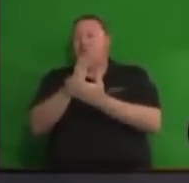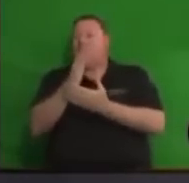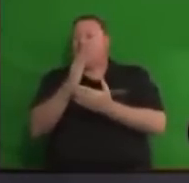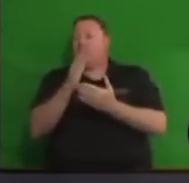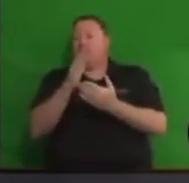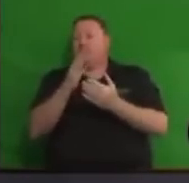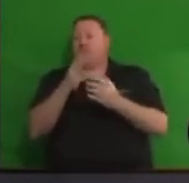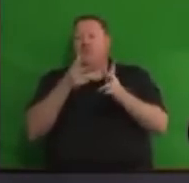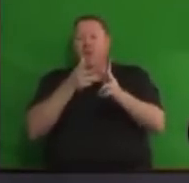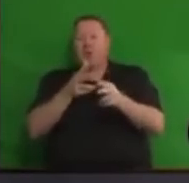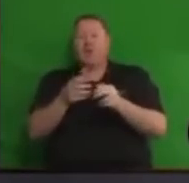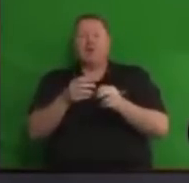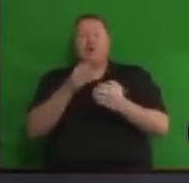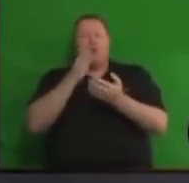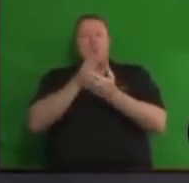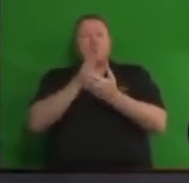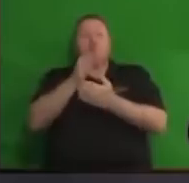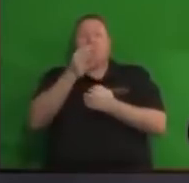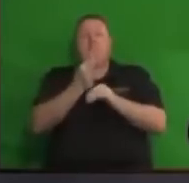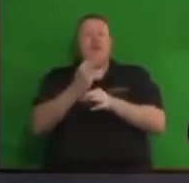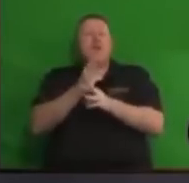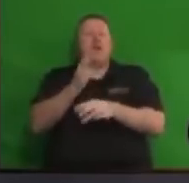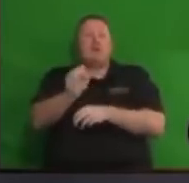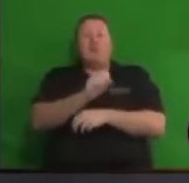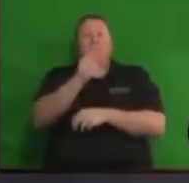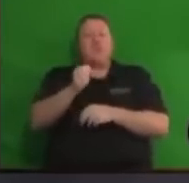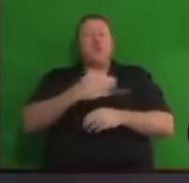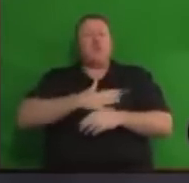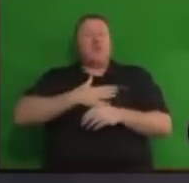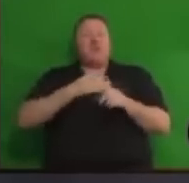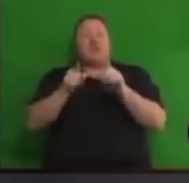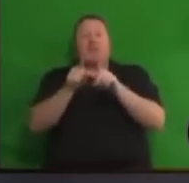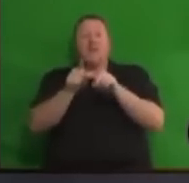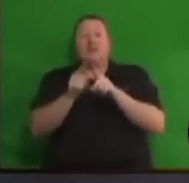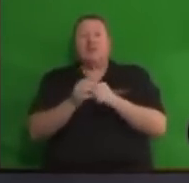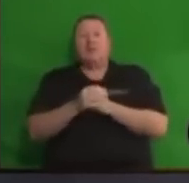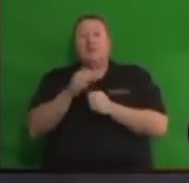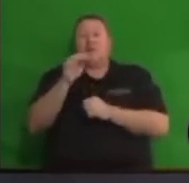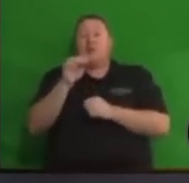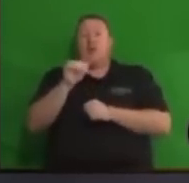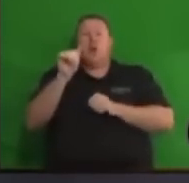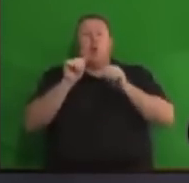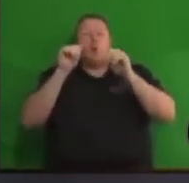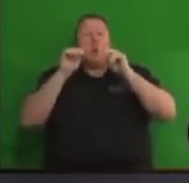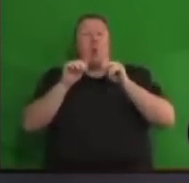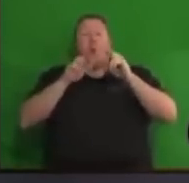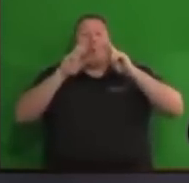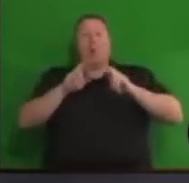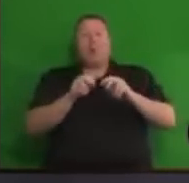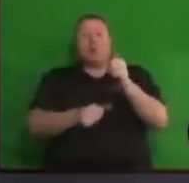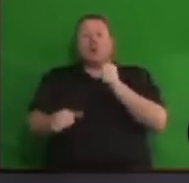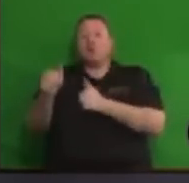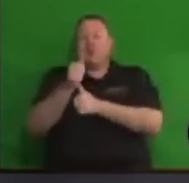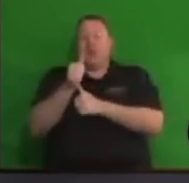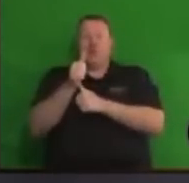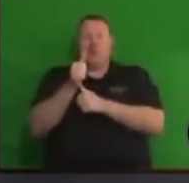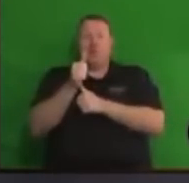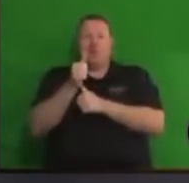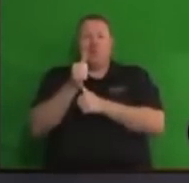South Africa feel exactly the same. The Auditor General's recent findings on our municipalities reveal a disturbing